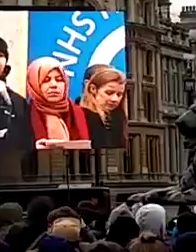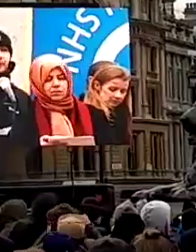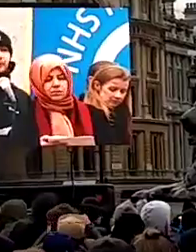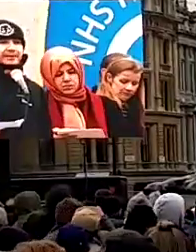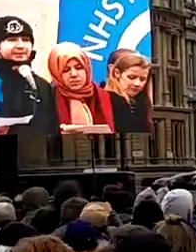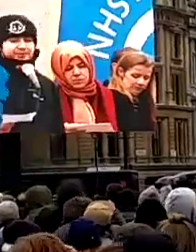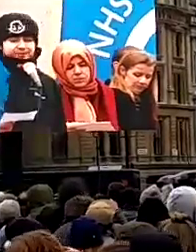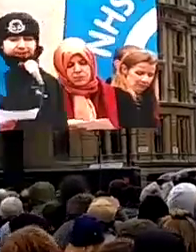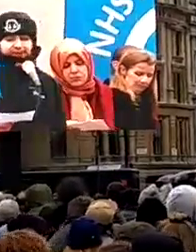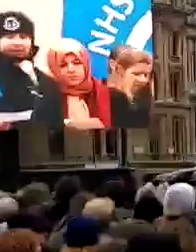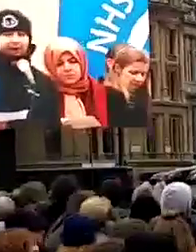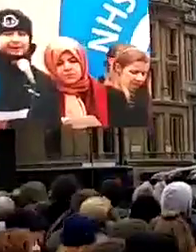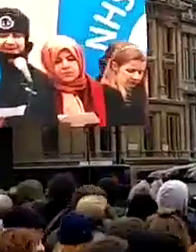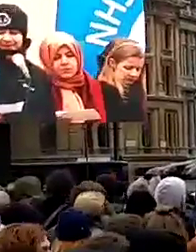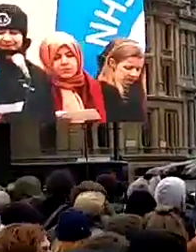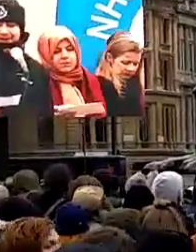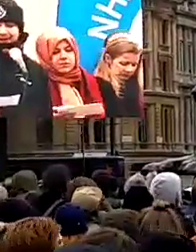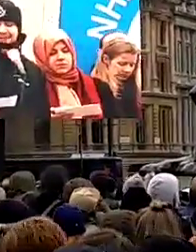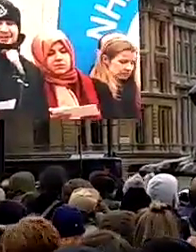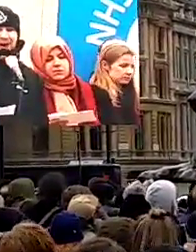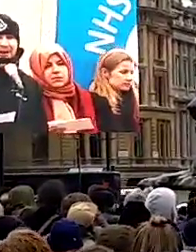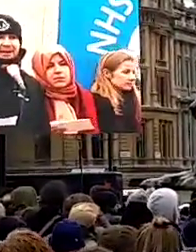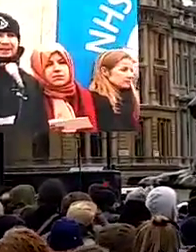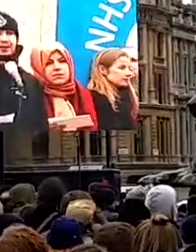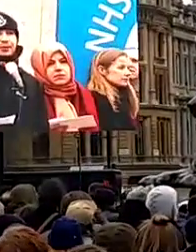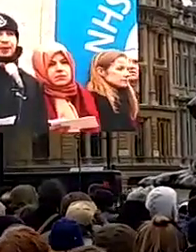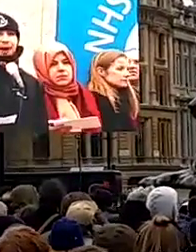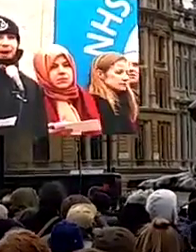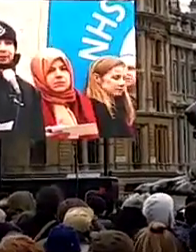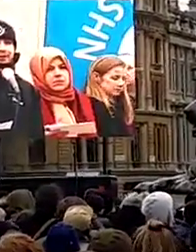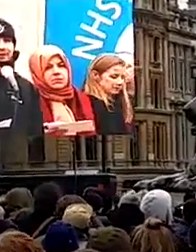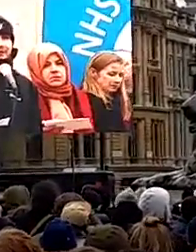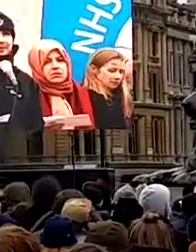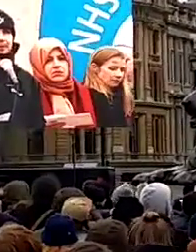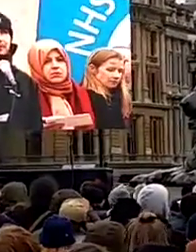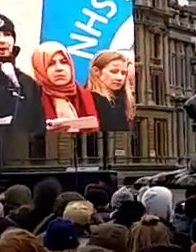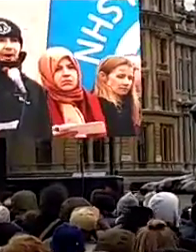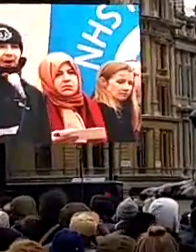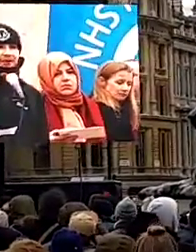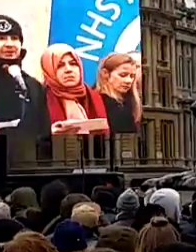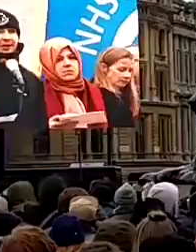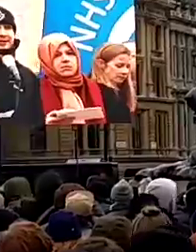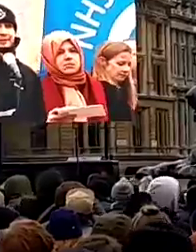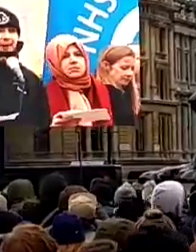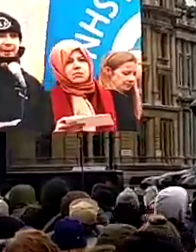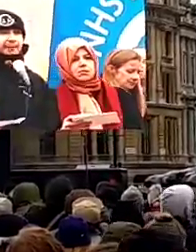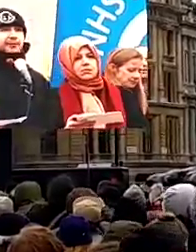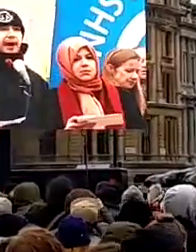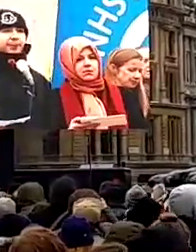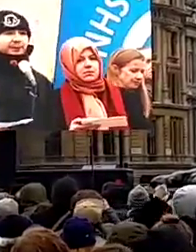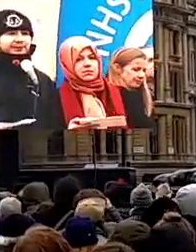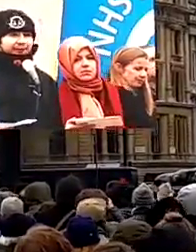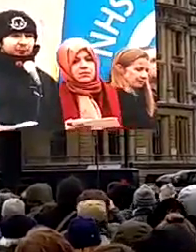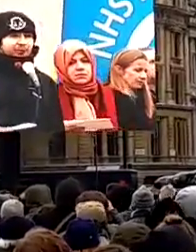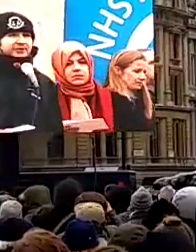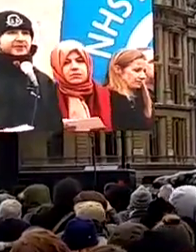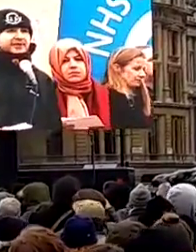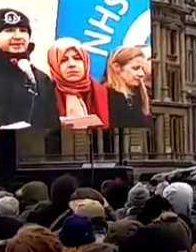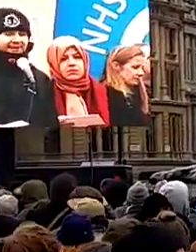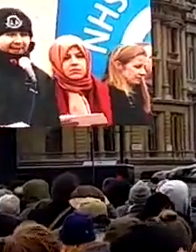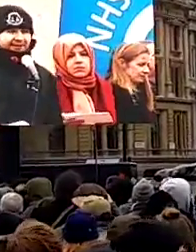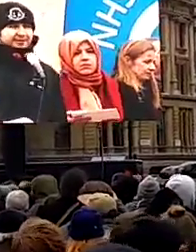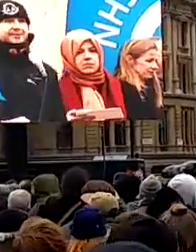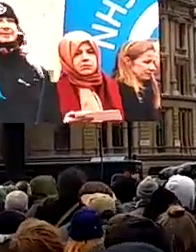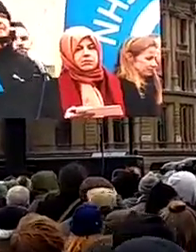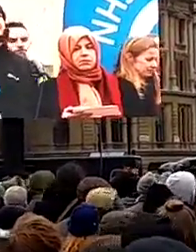overpriced immoral delusion of grandeur. It's unethical, unusable, unjustifiable, and we don't want